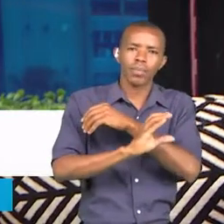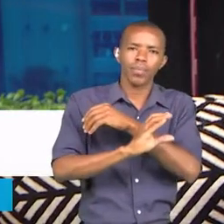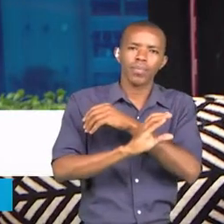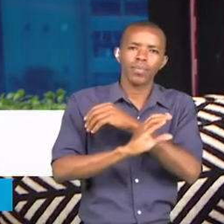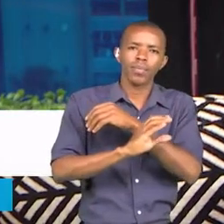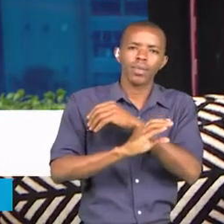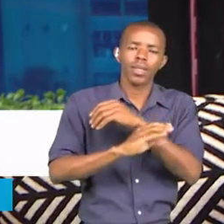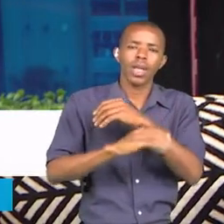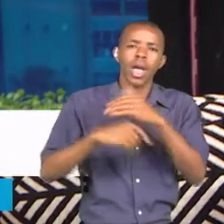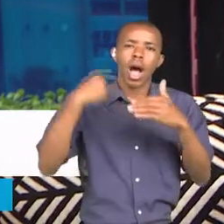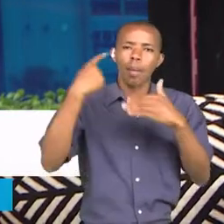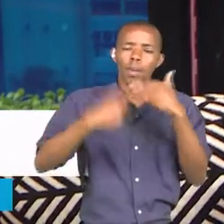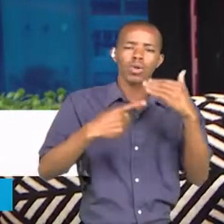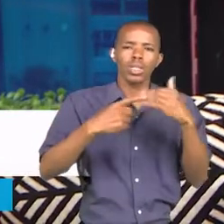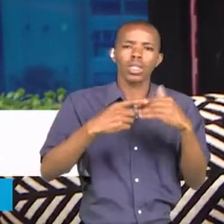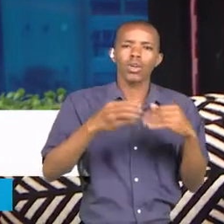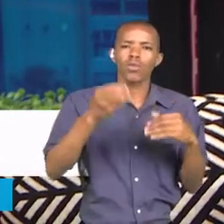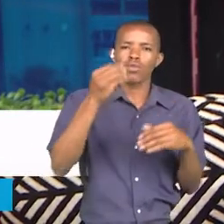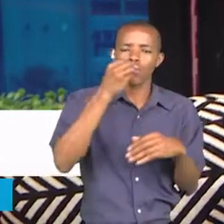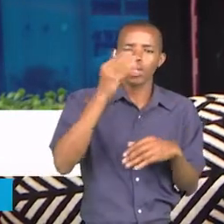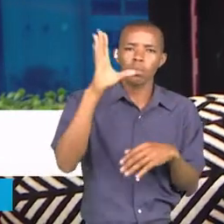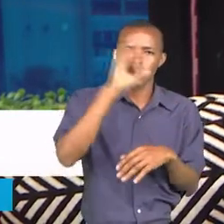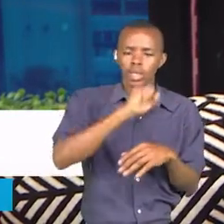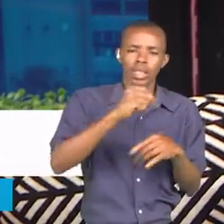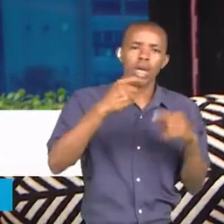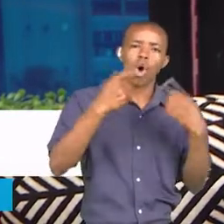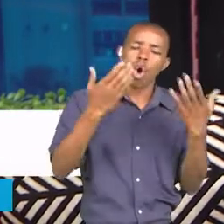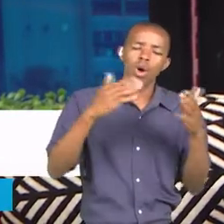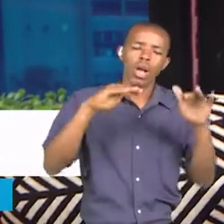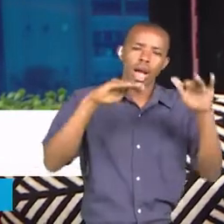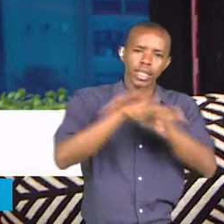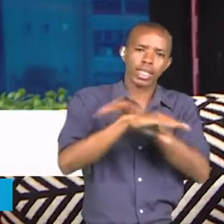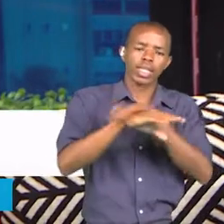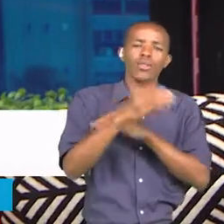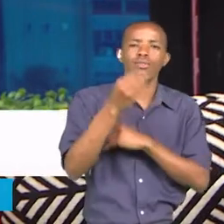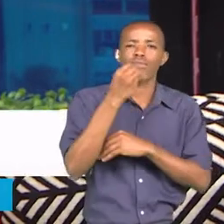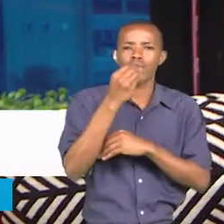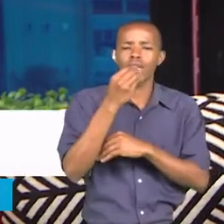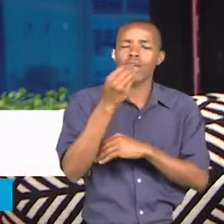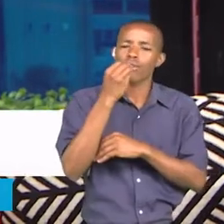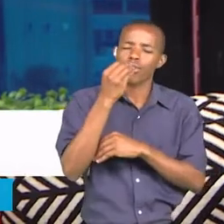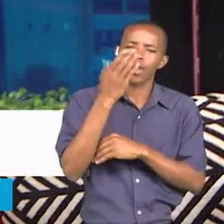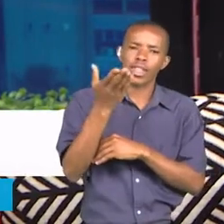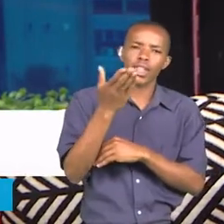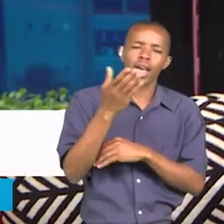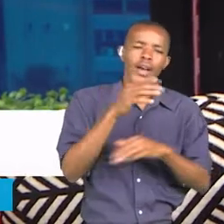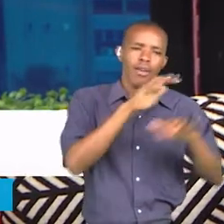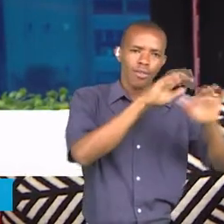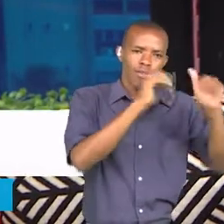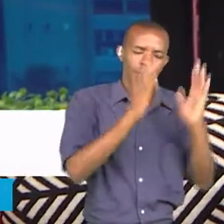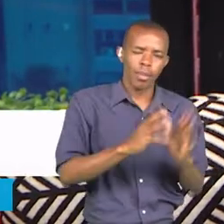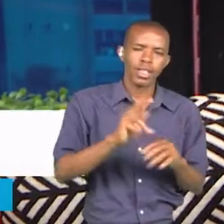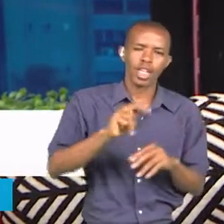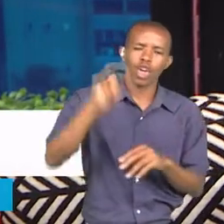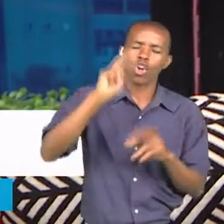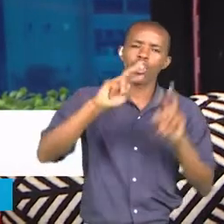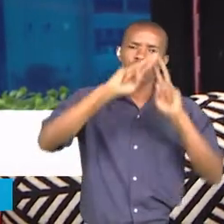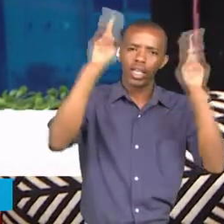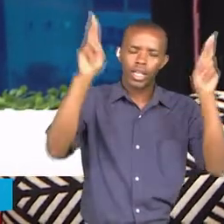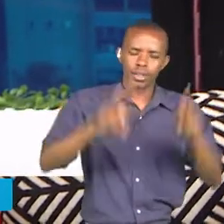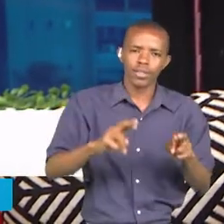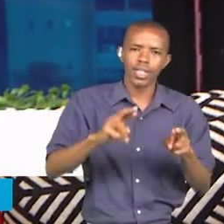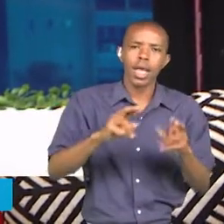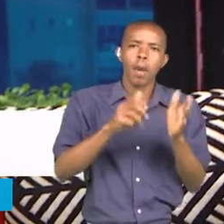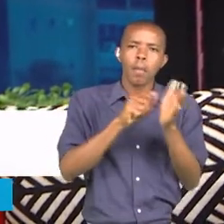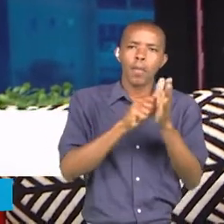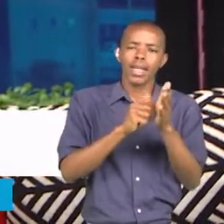about lack of food, but rather access to food. There is food, you know, you have farmers in the North Rift who did not have their maize, you